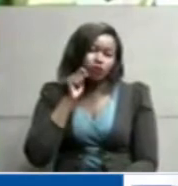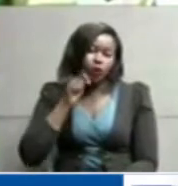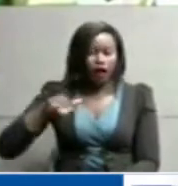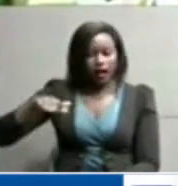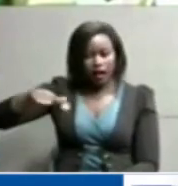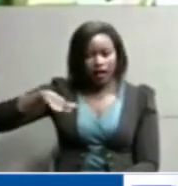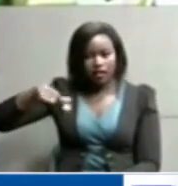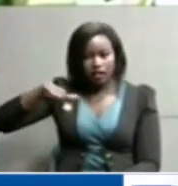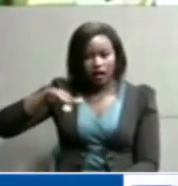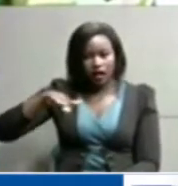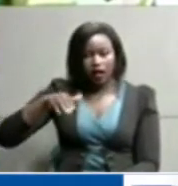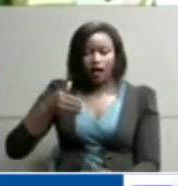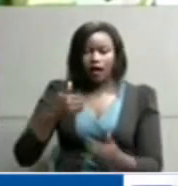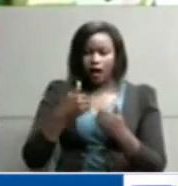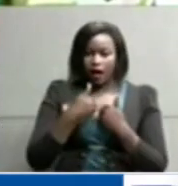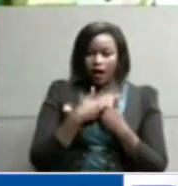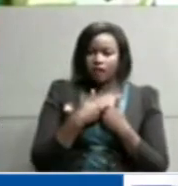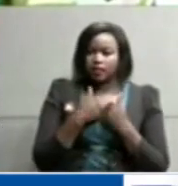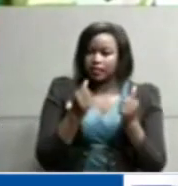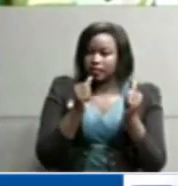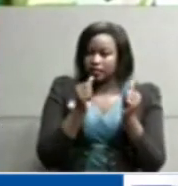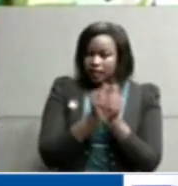which has got like 10 districts,